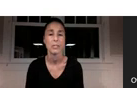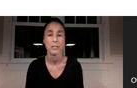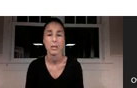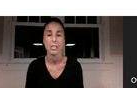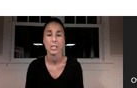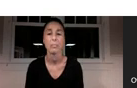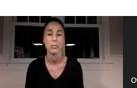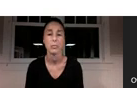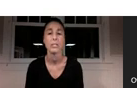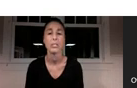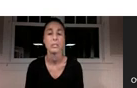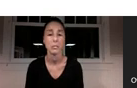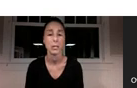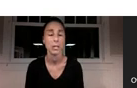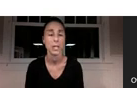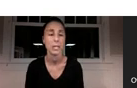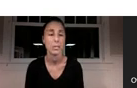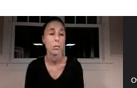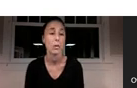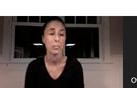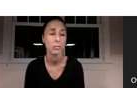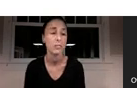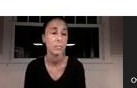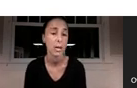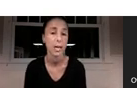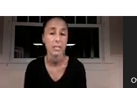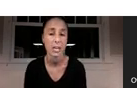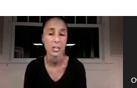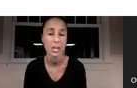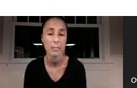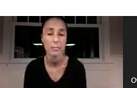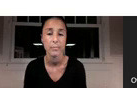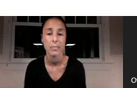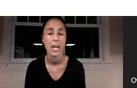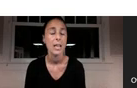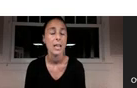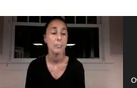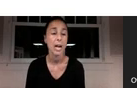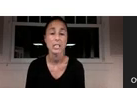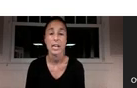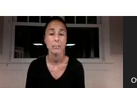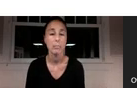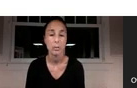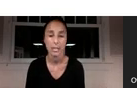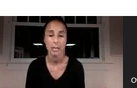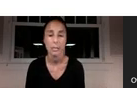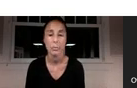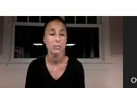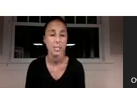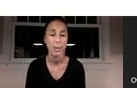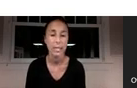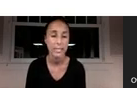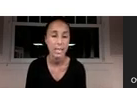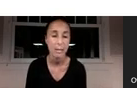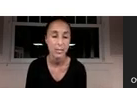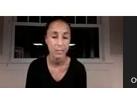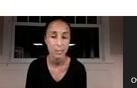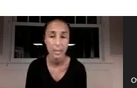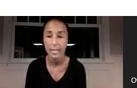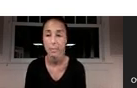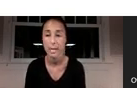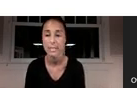ultimately established for the project pursuant to the zoning ordinance or an approved parking reduction. The projects in both scenarios will respect